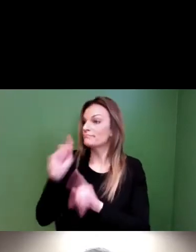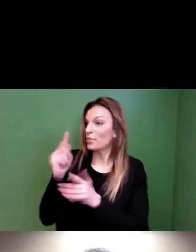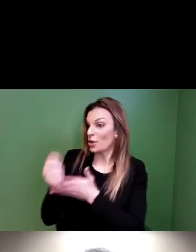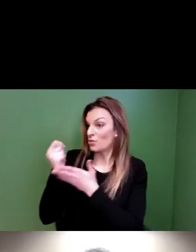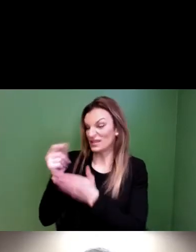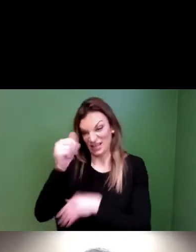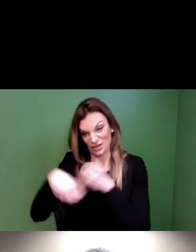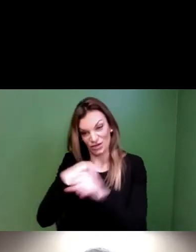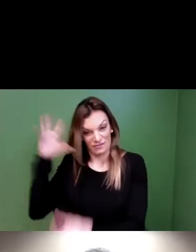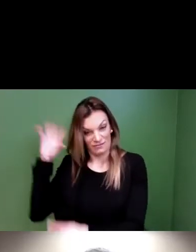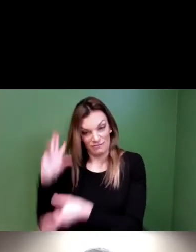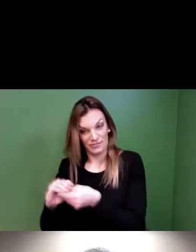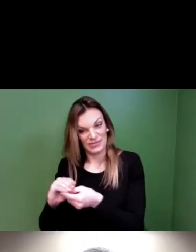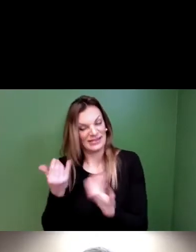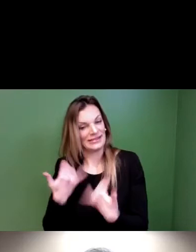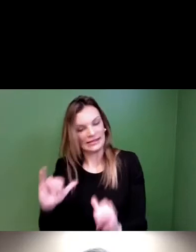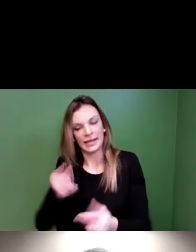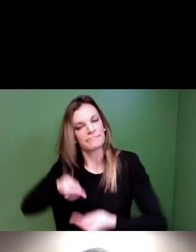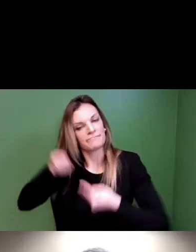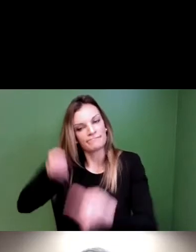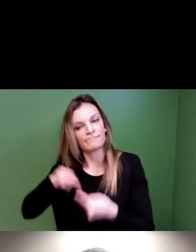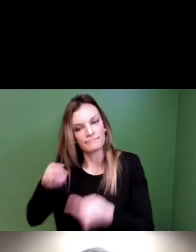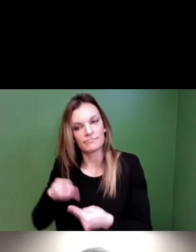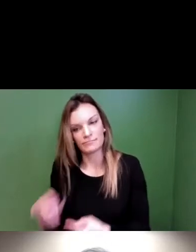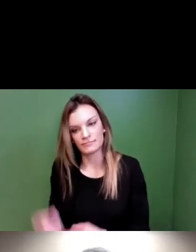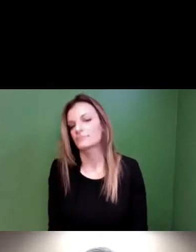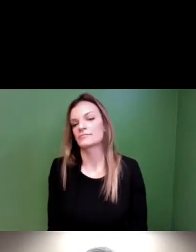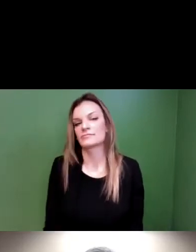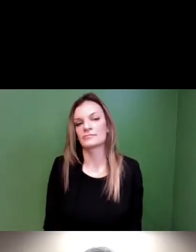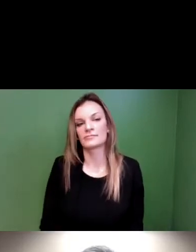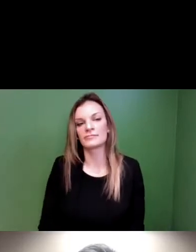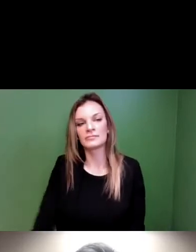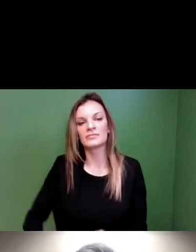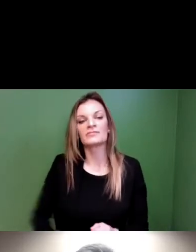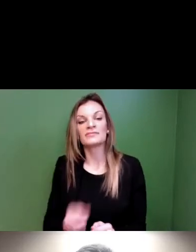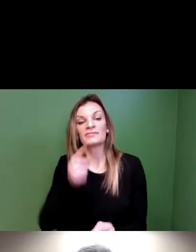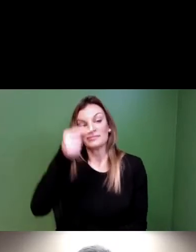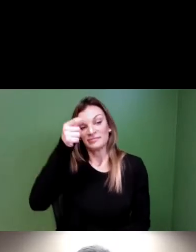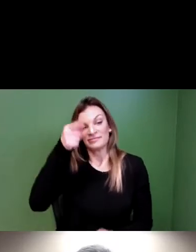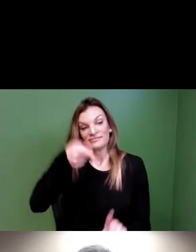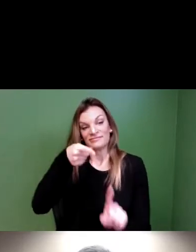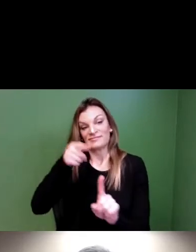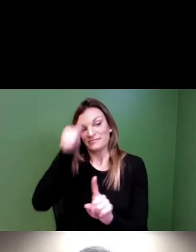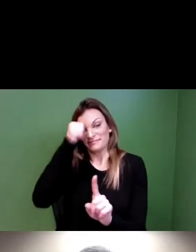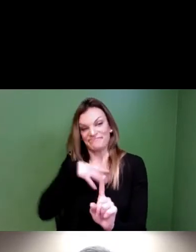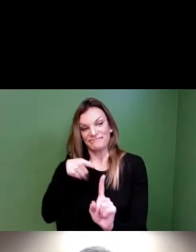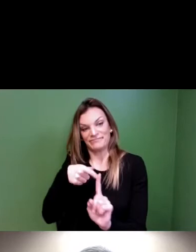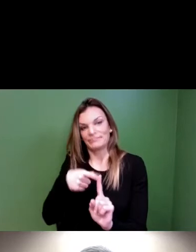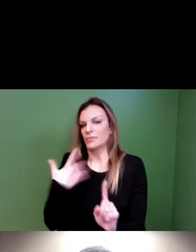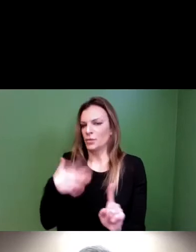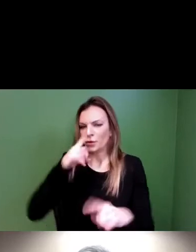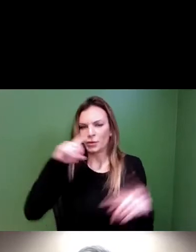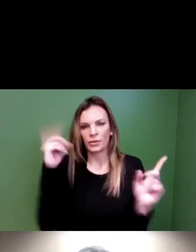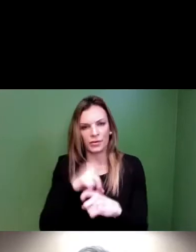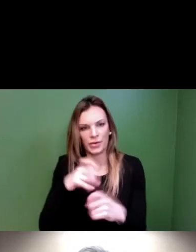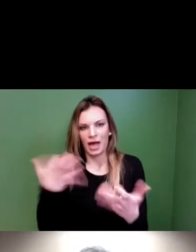you can see, he had lots of things going on. It's a very complex case. So he had paralysis affecting the arm and the